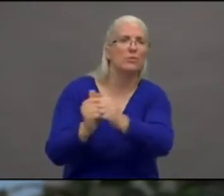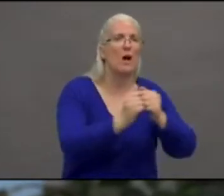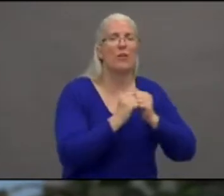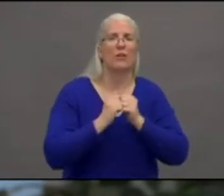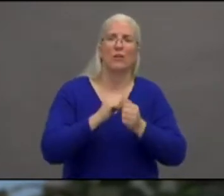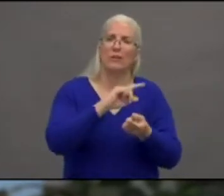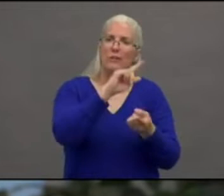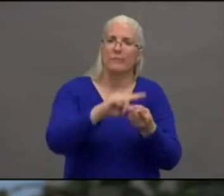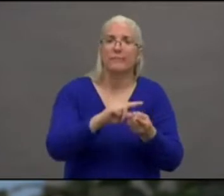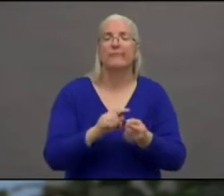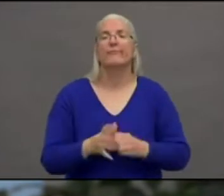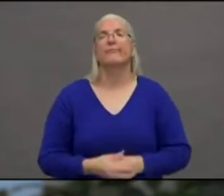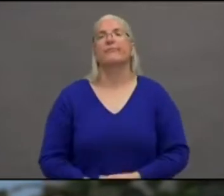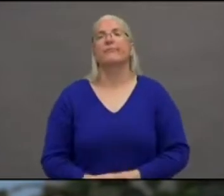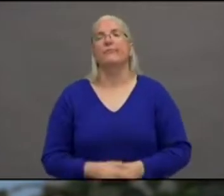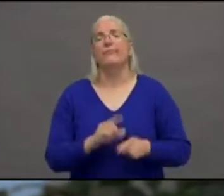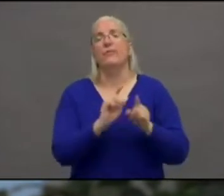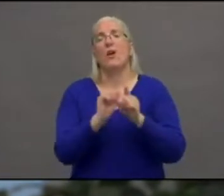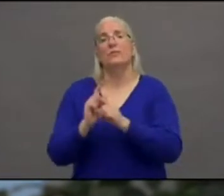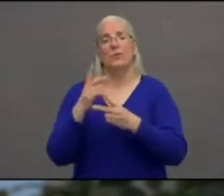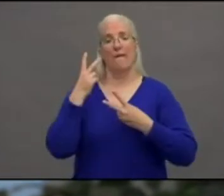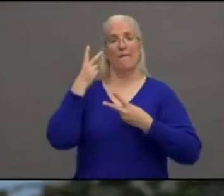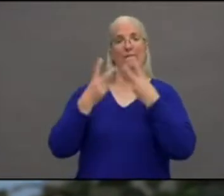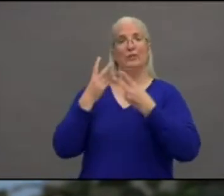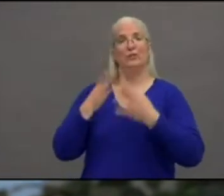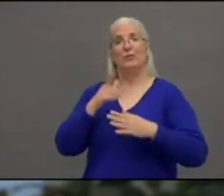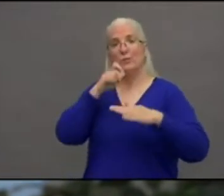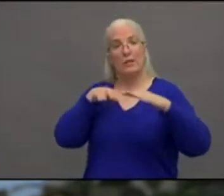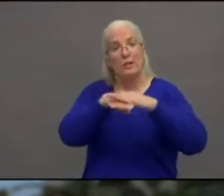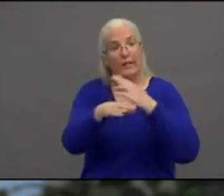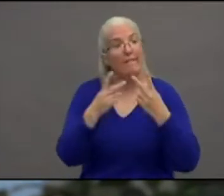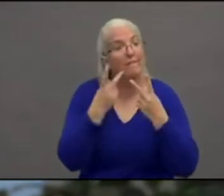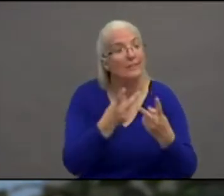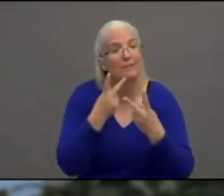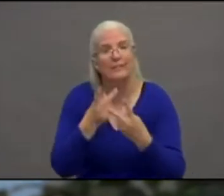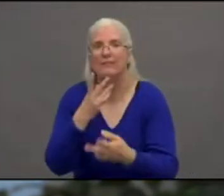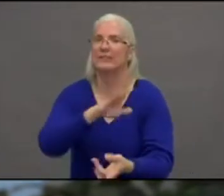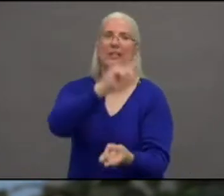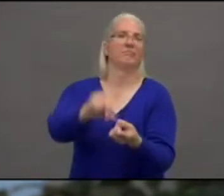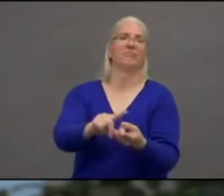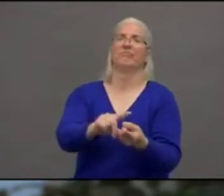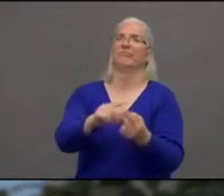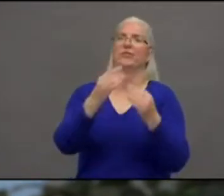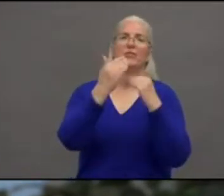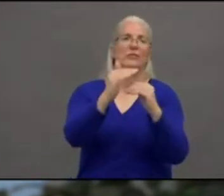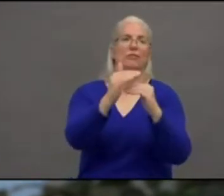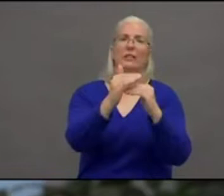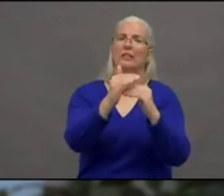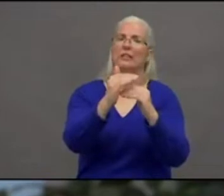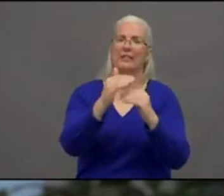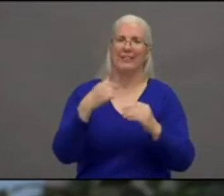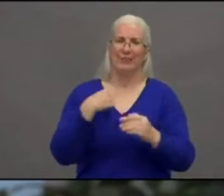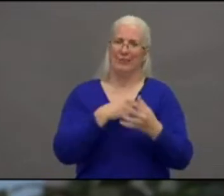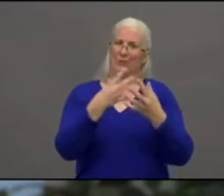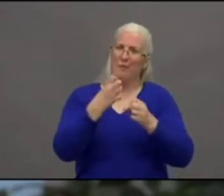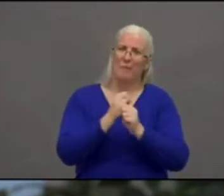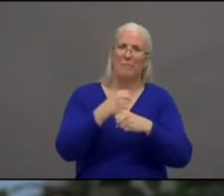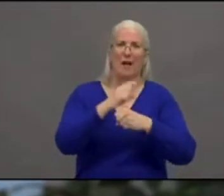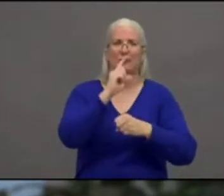key component. As much as we want visitors to come and visit their family members, it's somewhat limited now, and it's to prevent the spread of